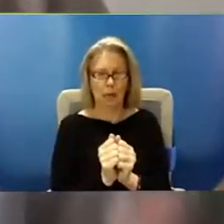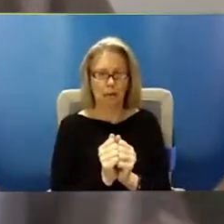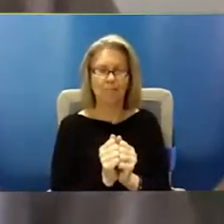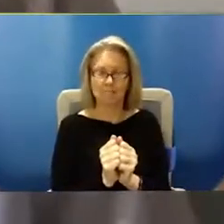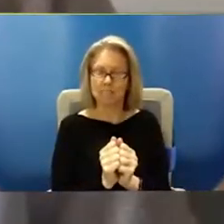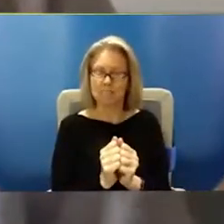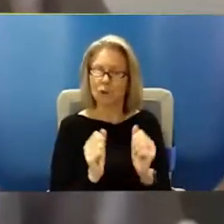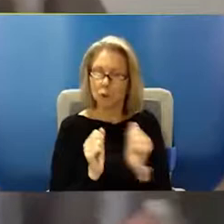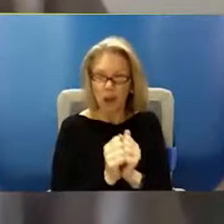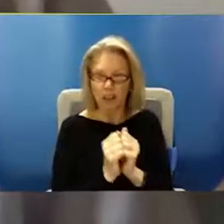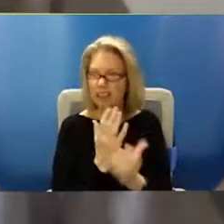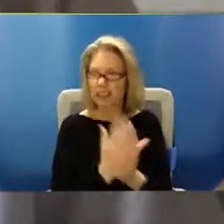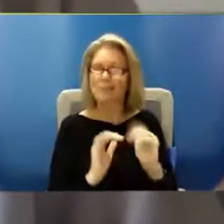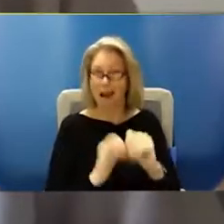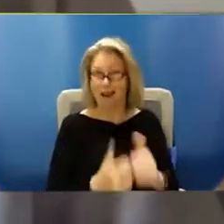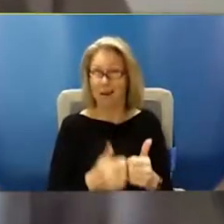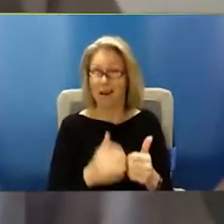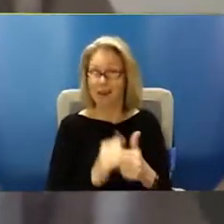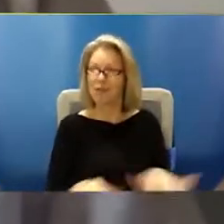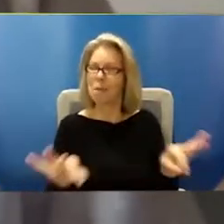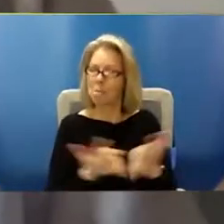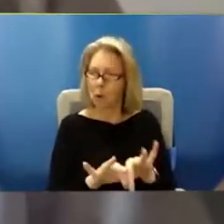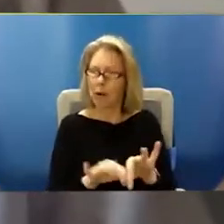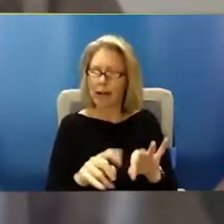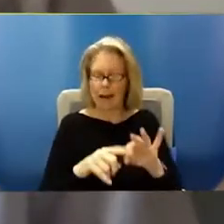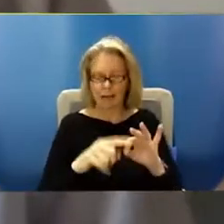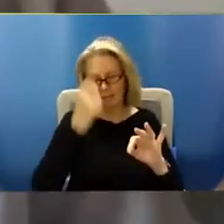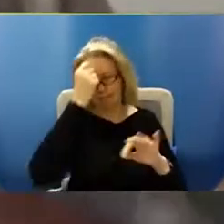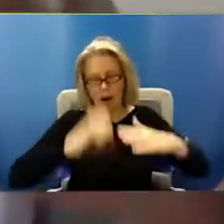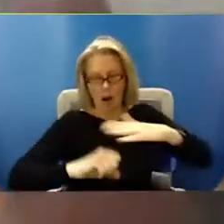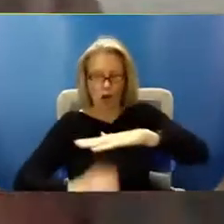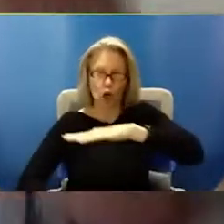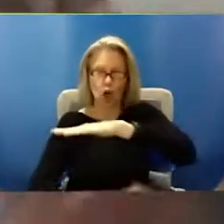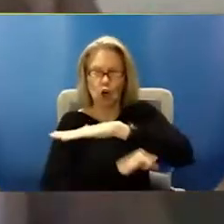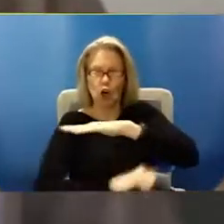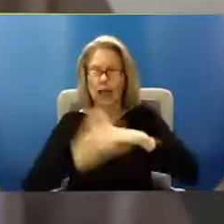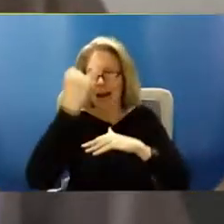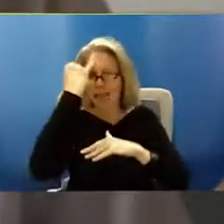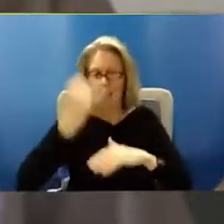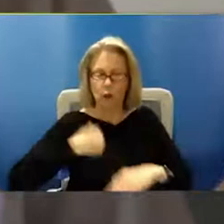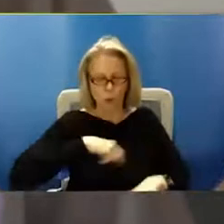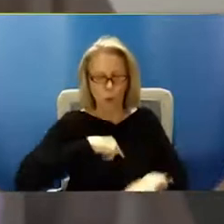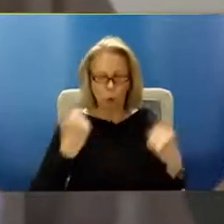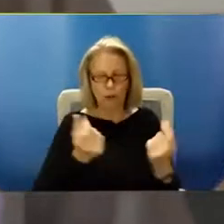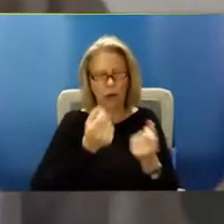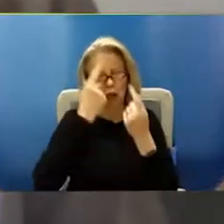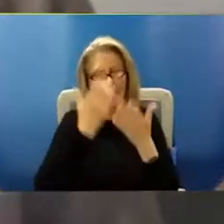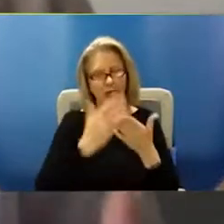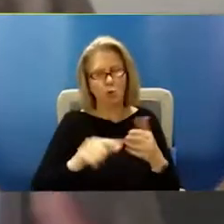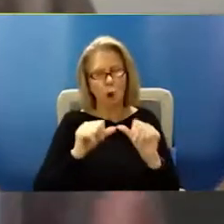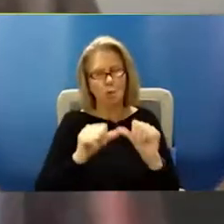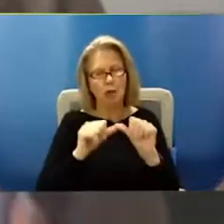holding themselves together somehow. And I think that's really important as an undergirdling that we